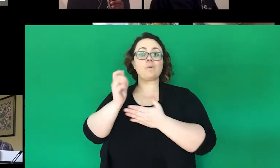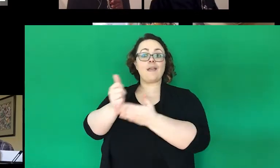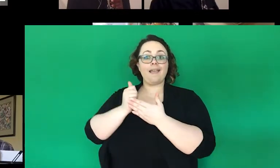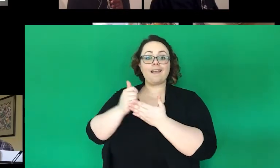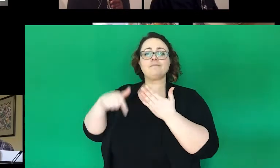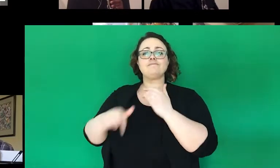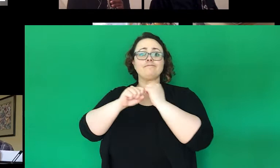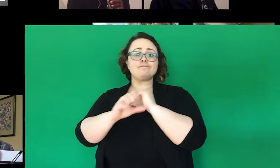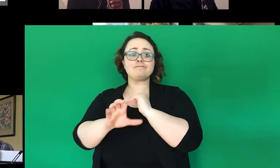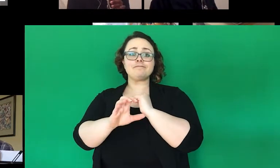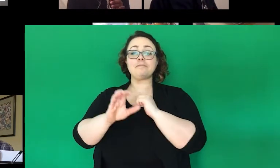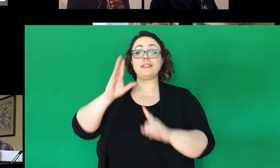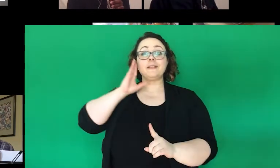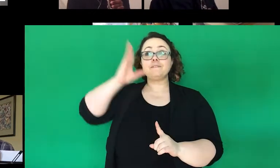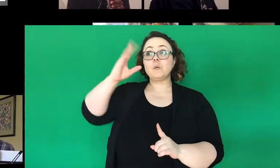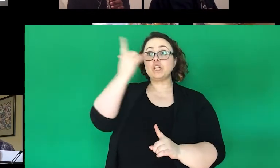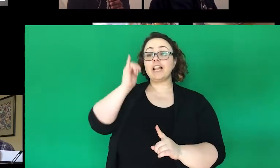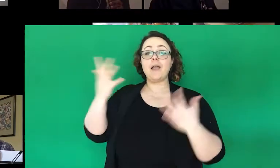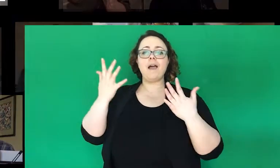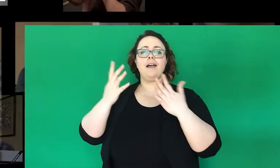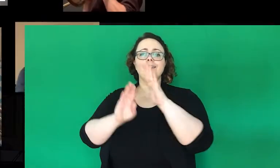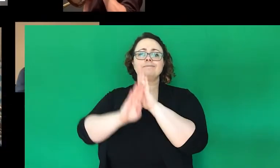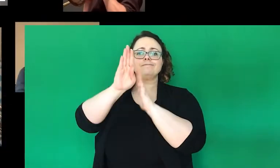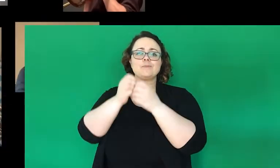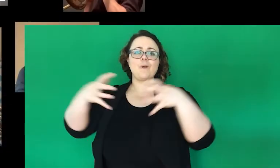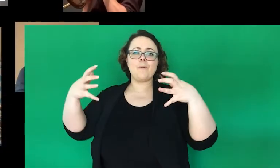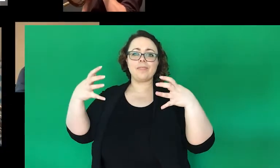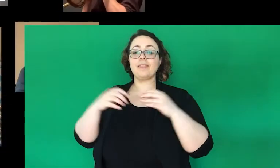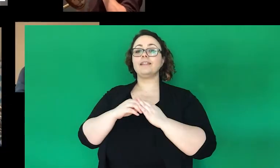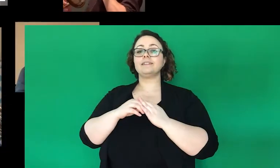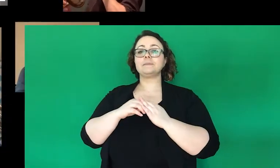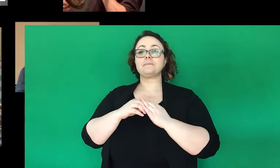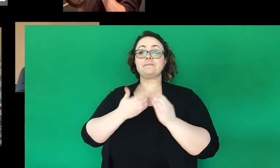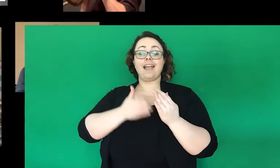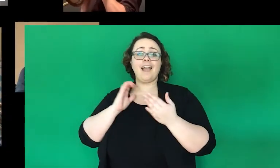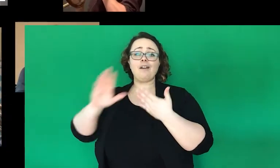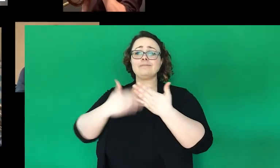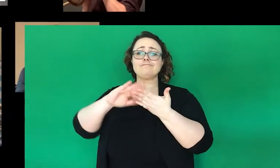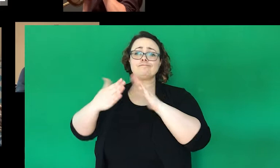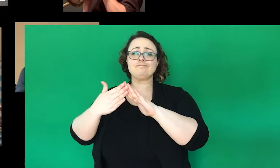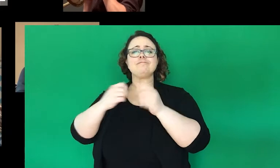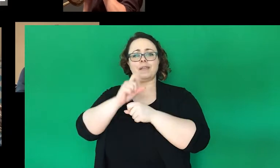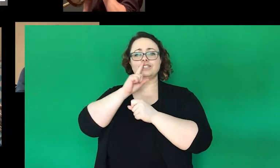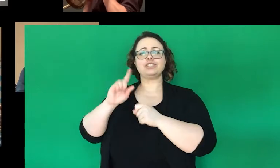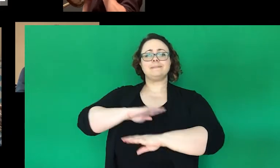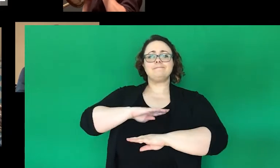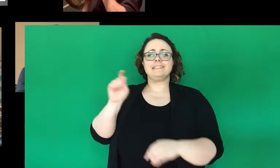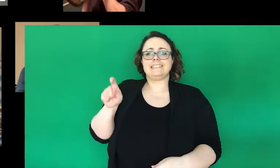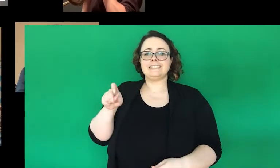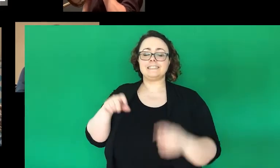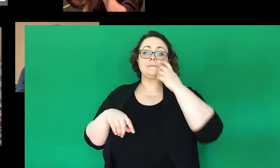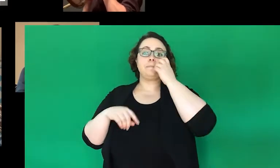hold? With your help in this campaign, the future holds growth. It means meeting the needs of our